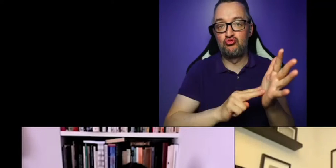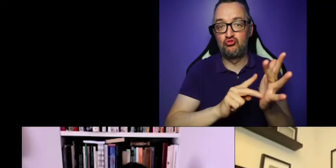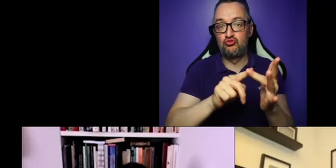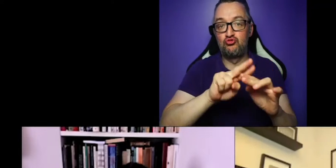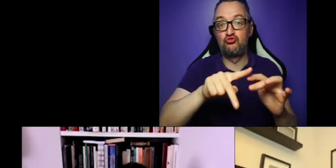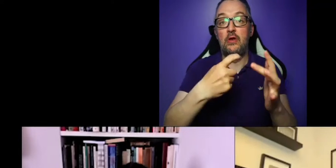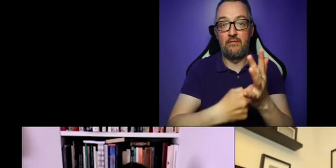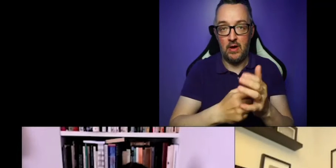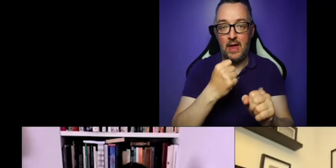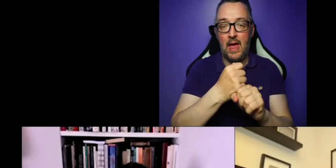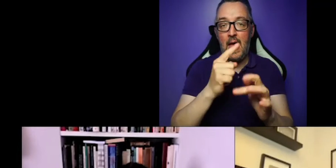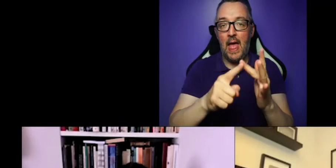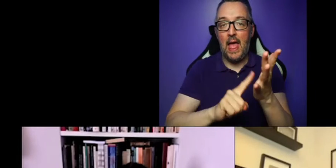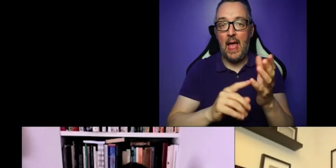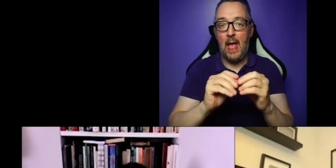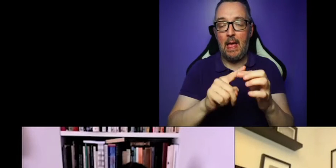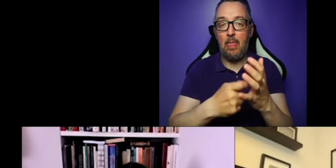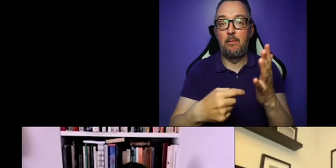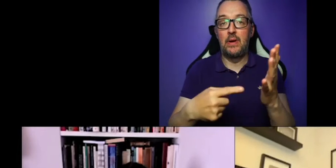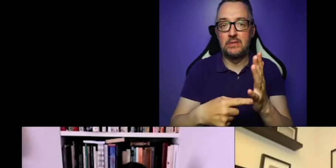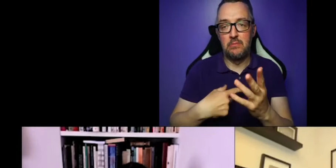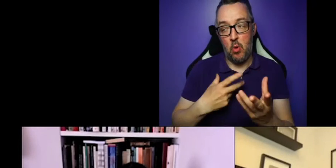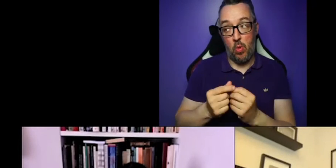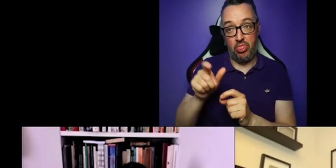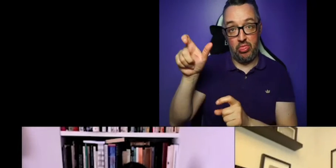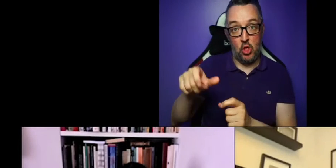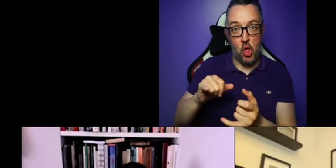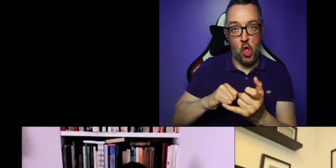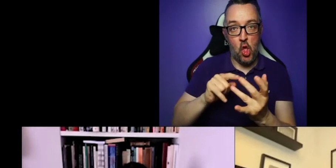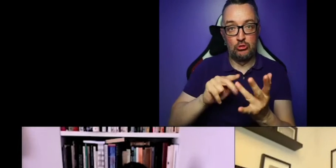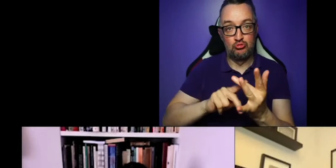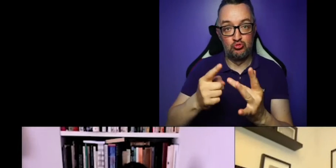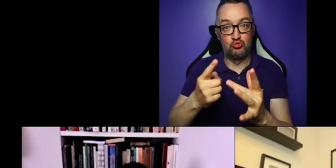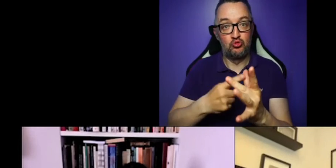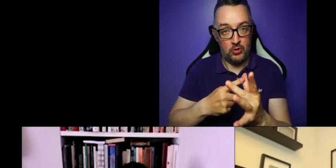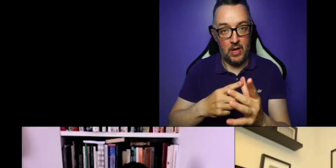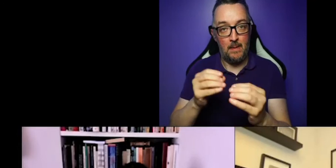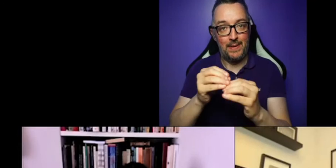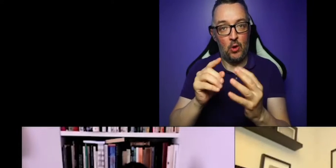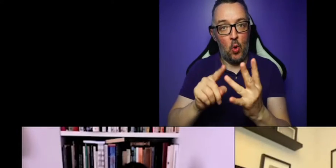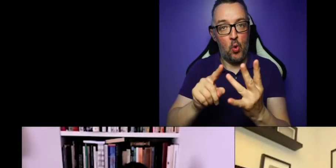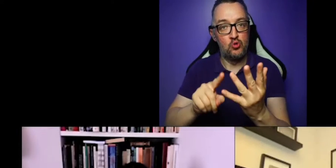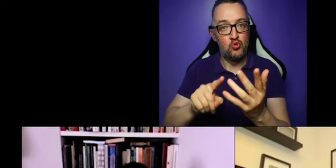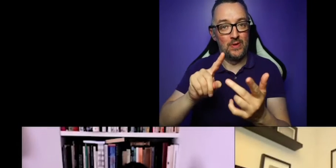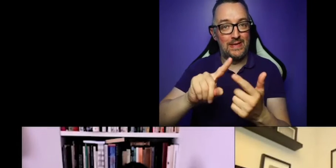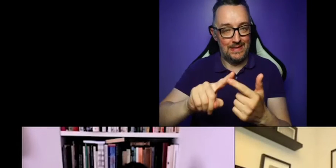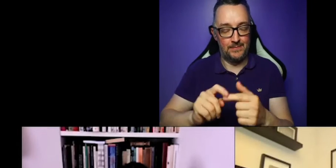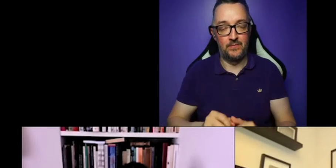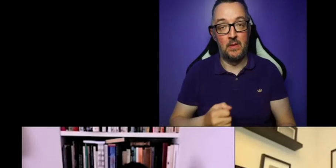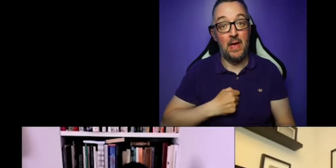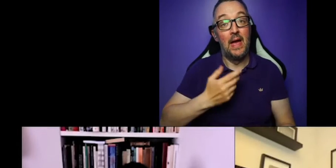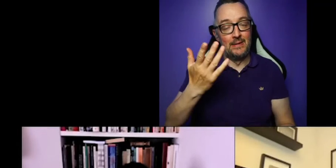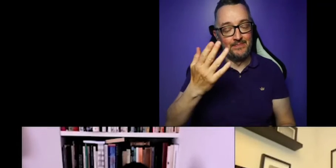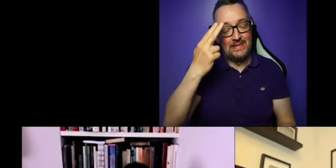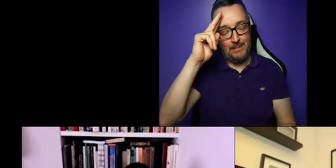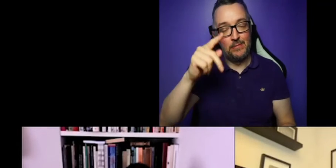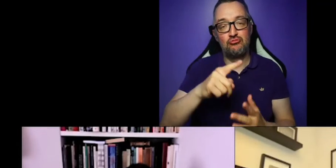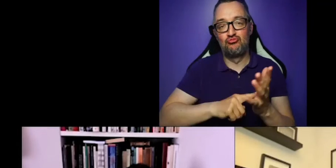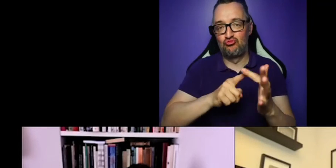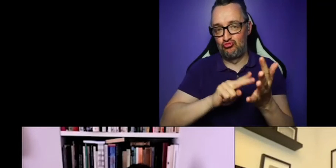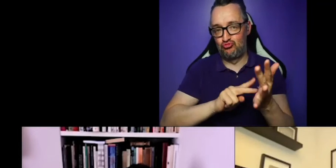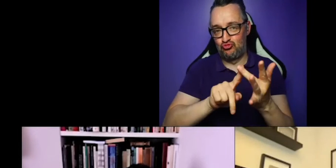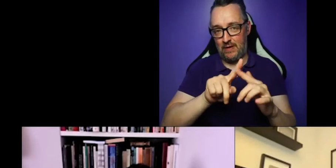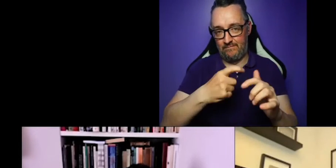and I'm here today with Sonia Boué. We thought we'd start with a short little introduction to ourselves. So my name's Jennifer.